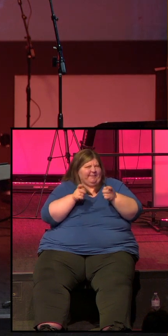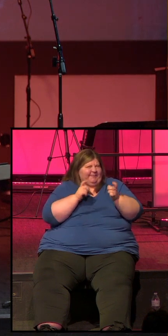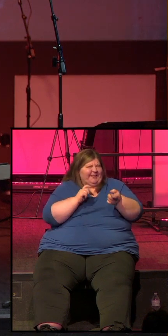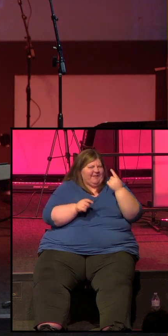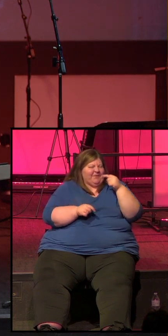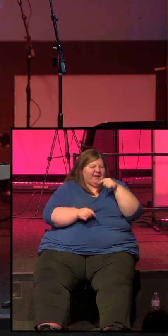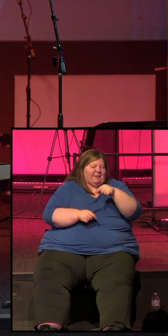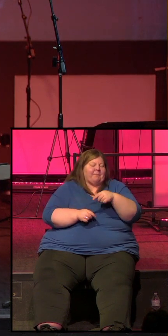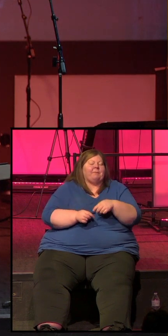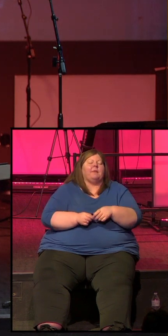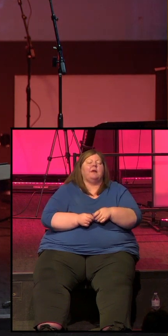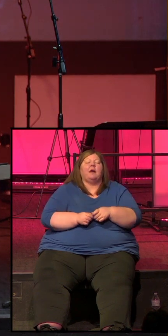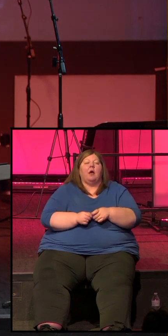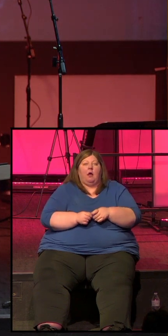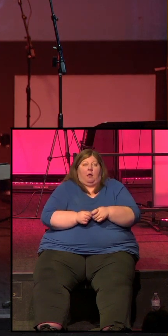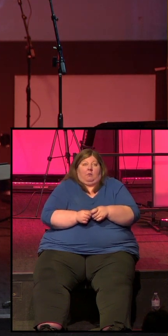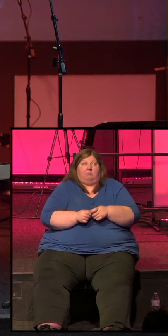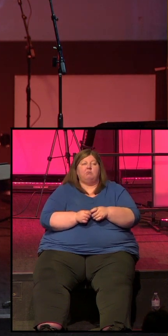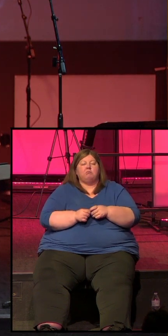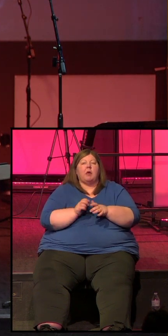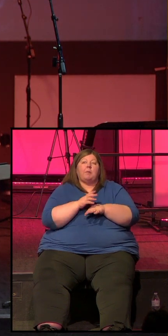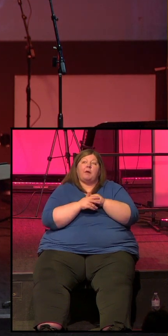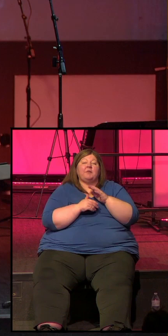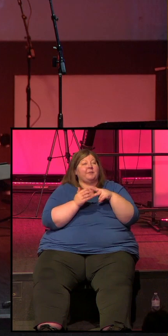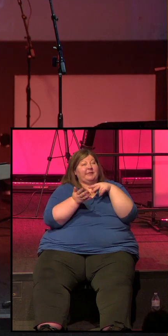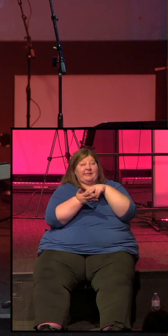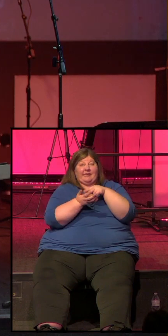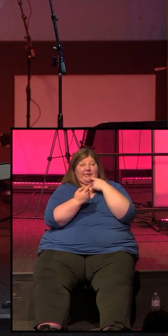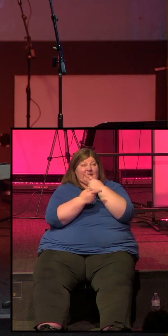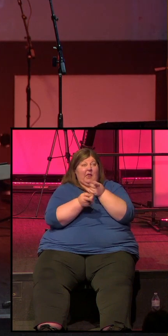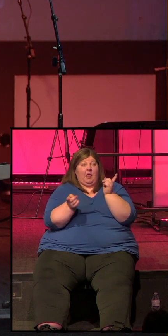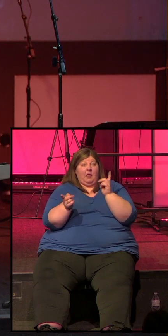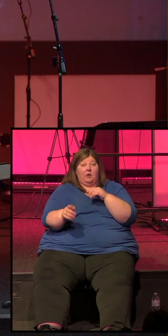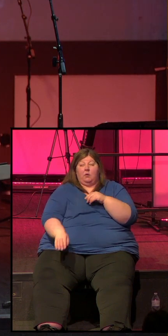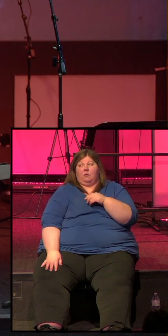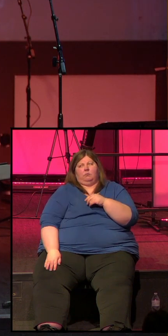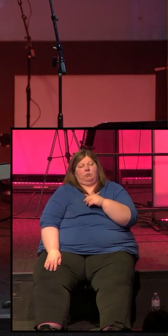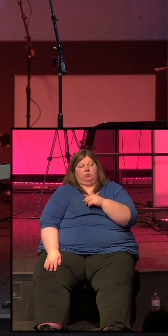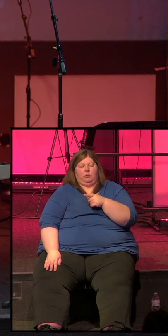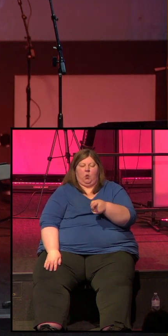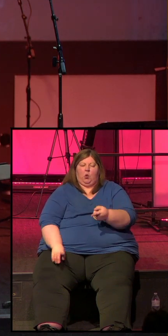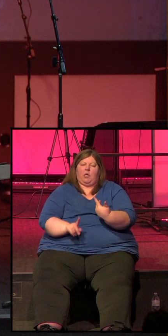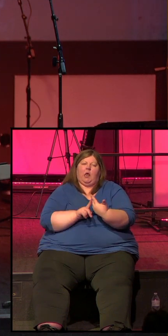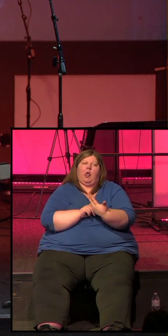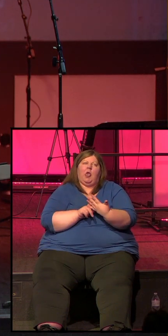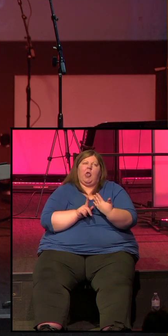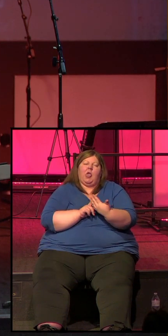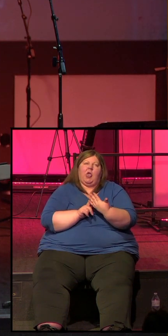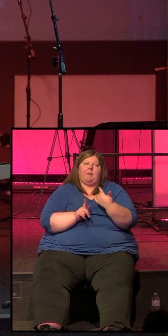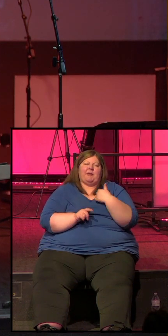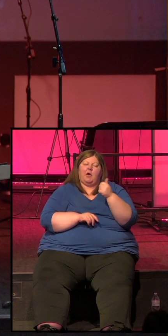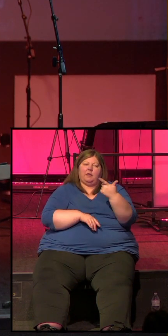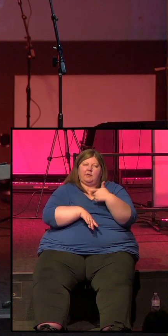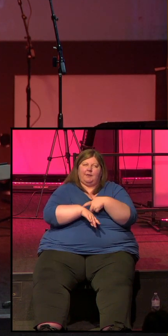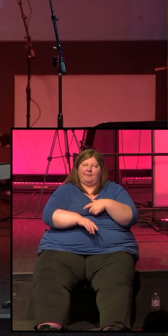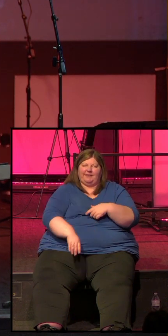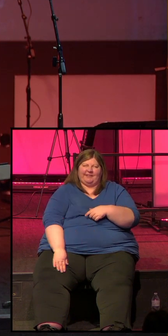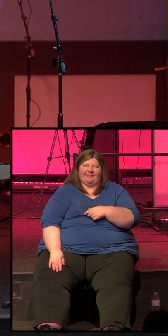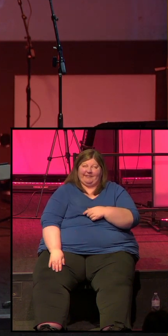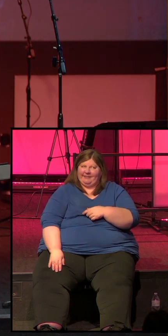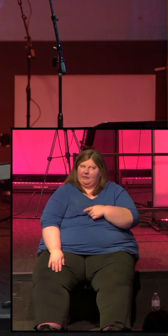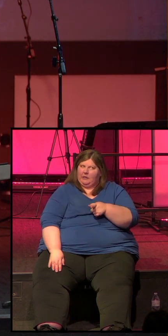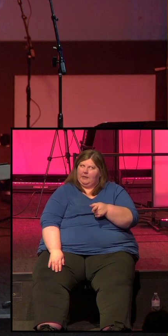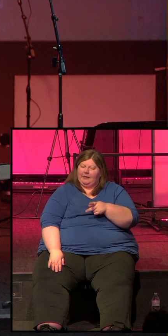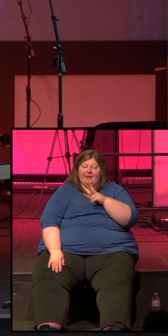for Judah, but I'm totally comfortable standing up here telling you I get manipulated by my son all the time. All the time.